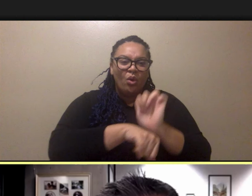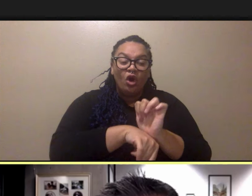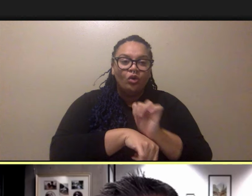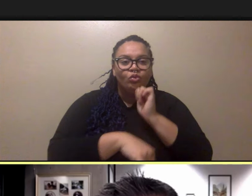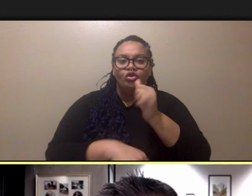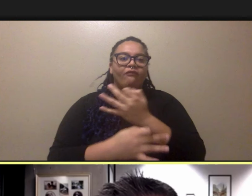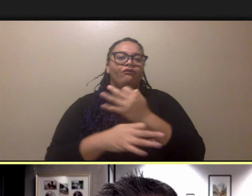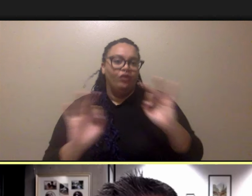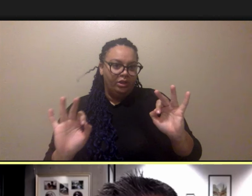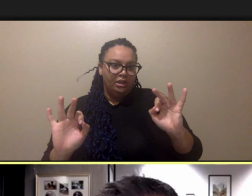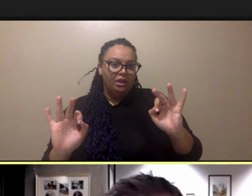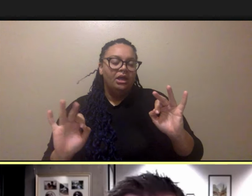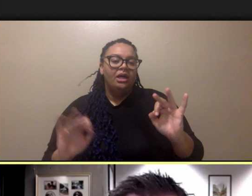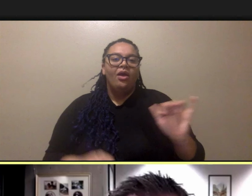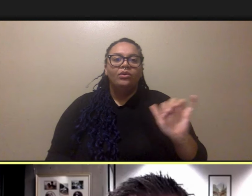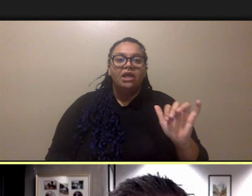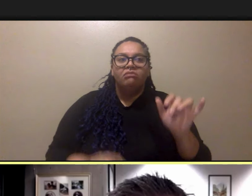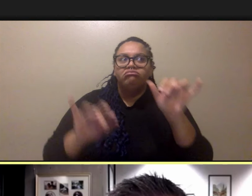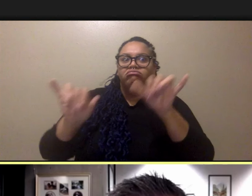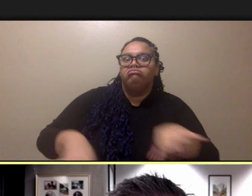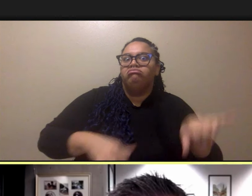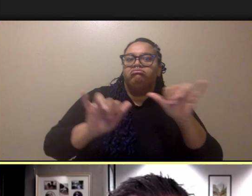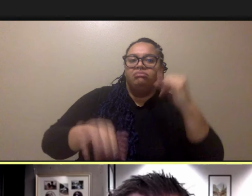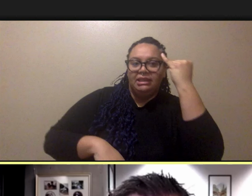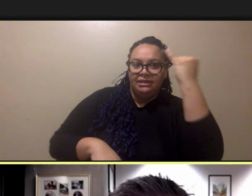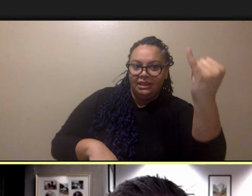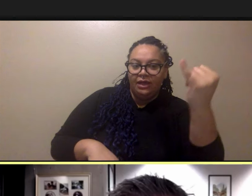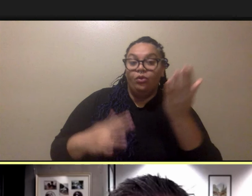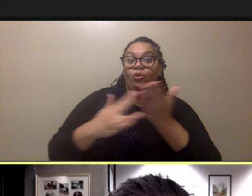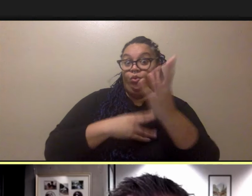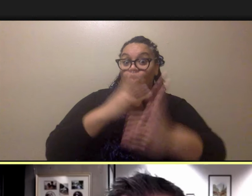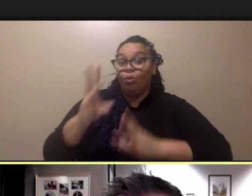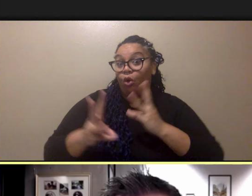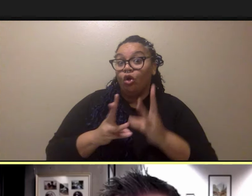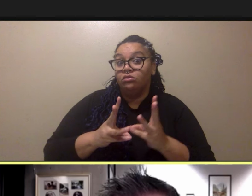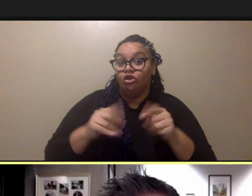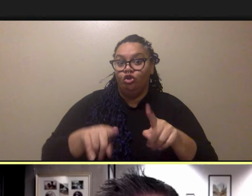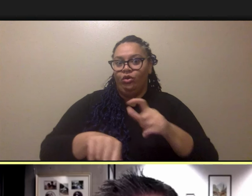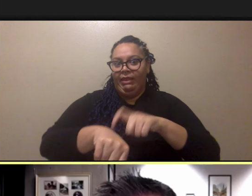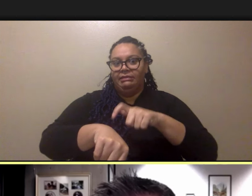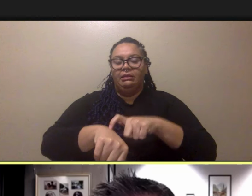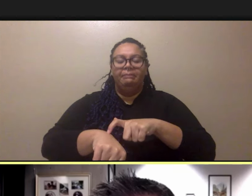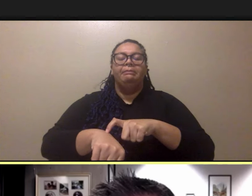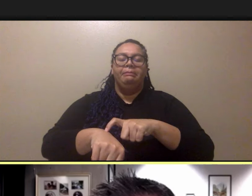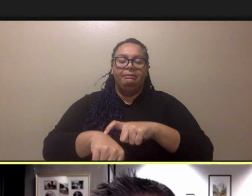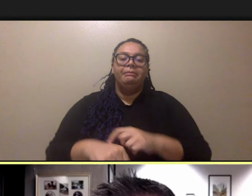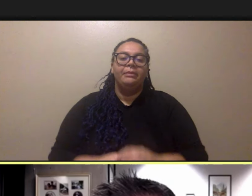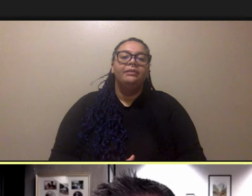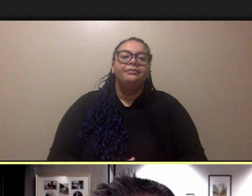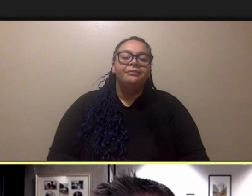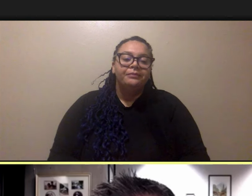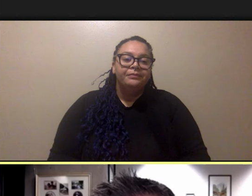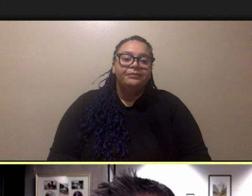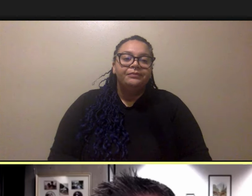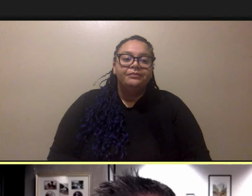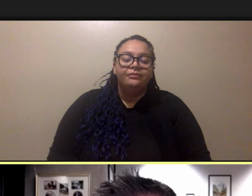was a pretty common idea throughout the world in the early modern period.